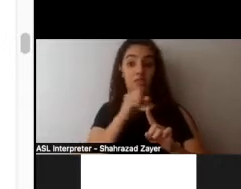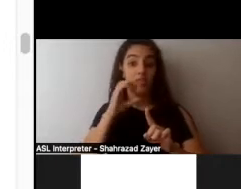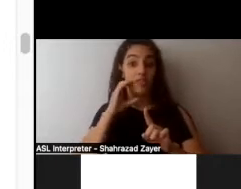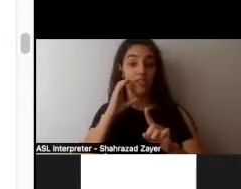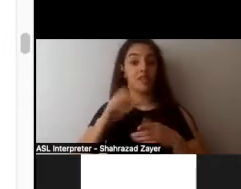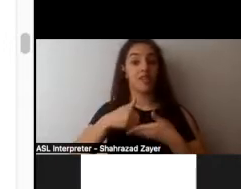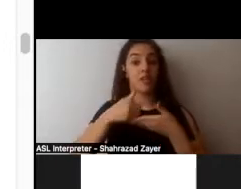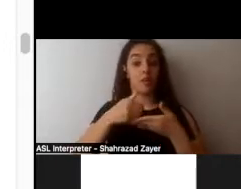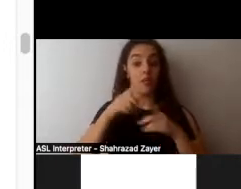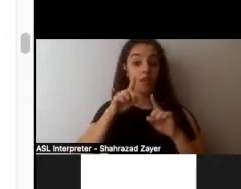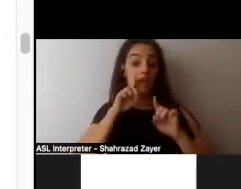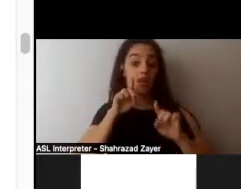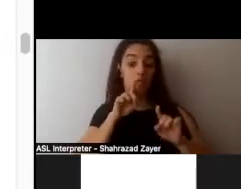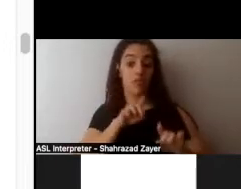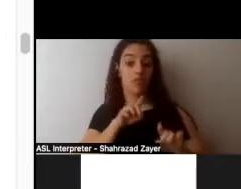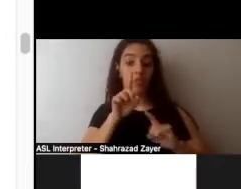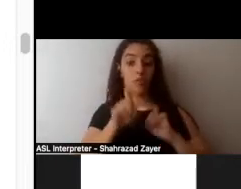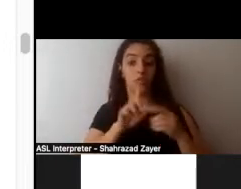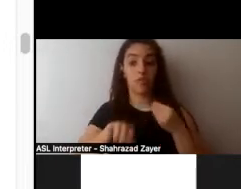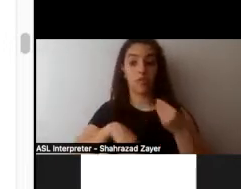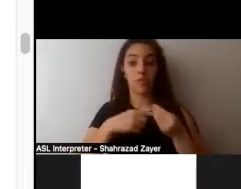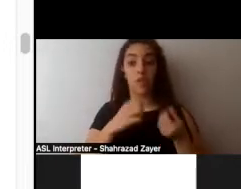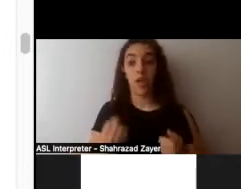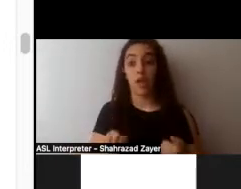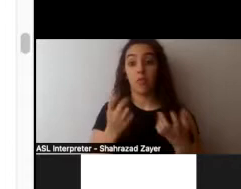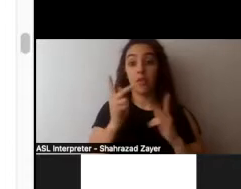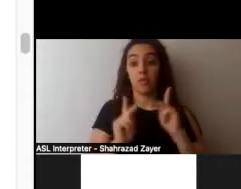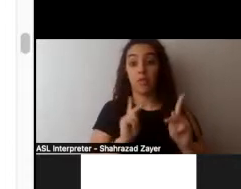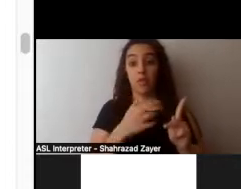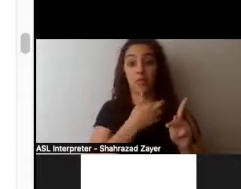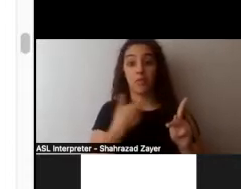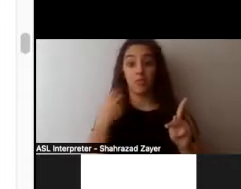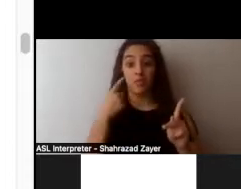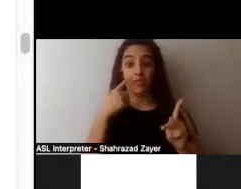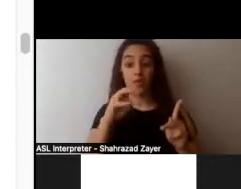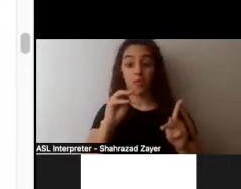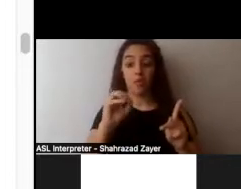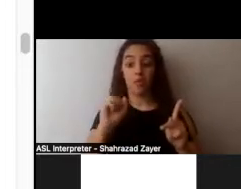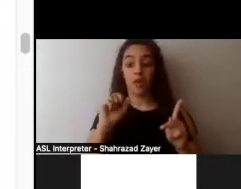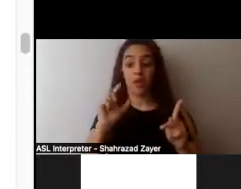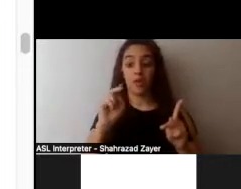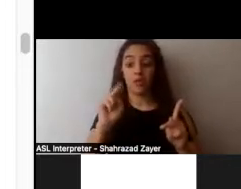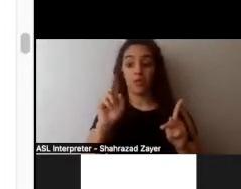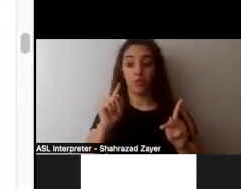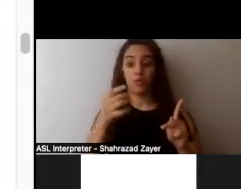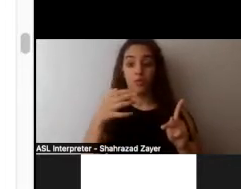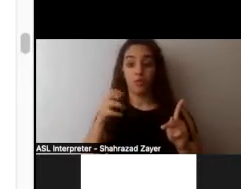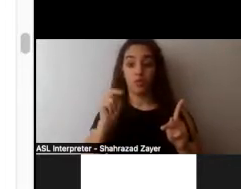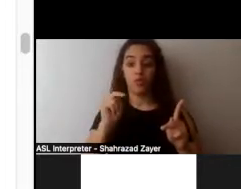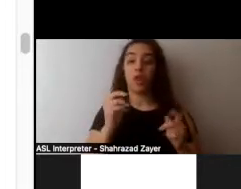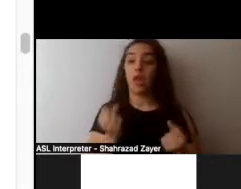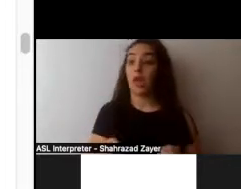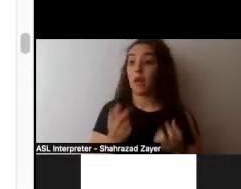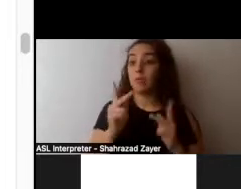such as how many people are at risk of malnutrition, or how many people lack broadband for telehealth,